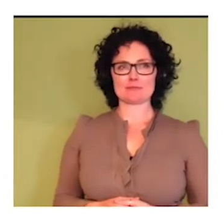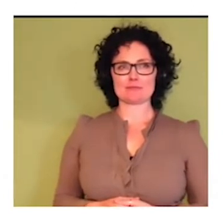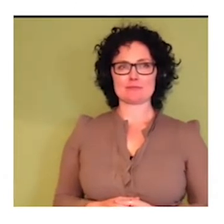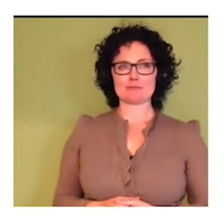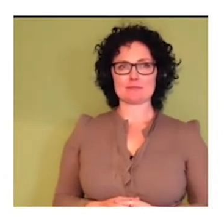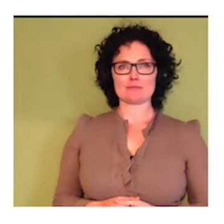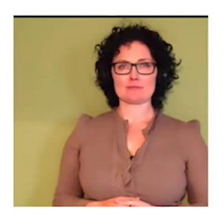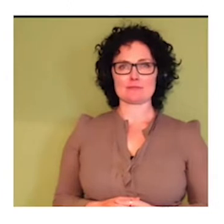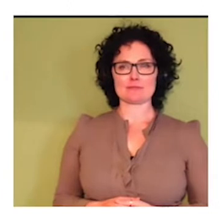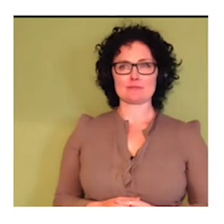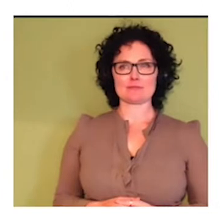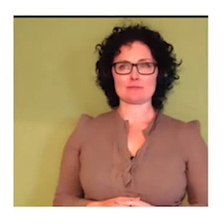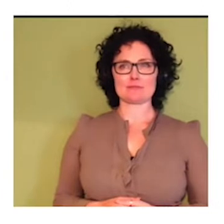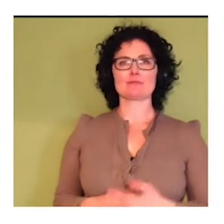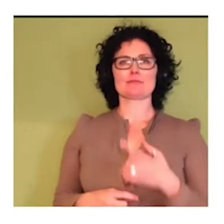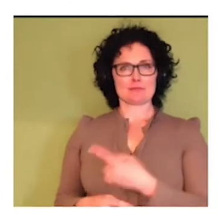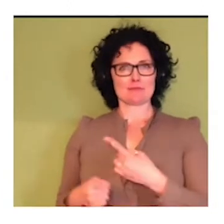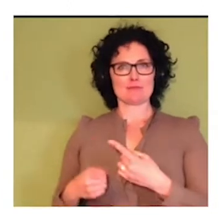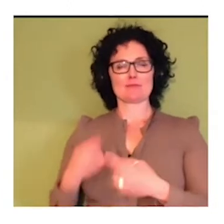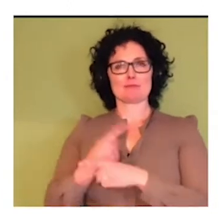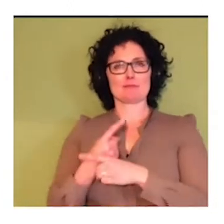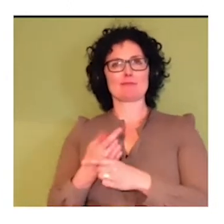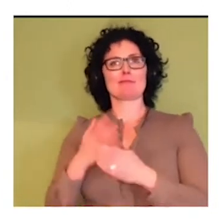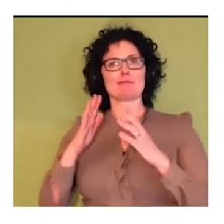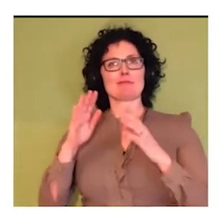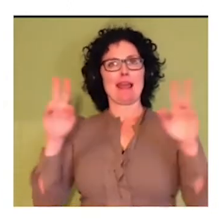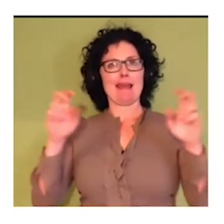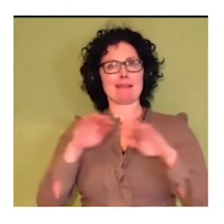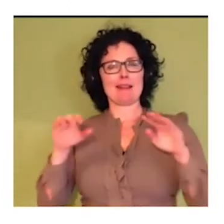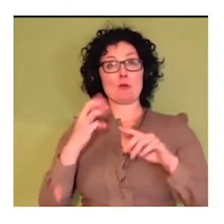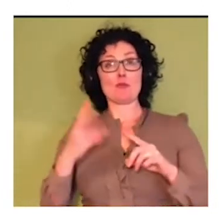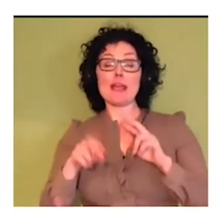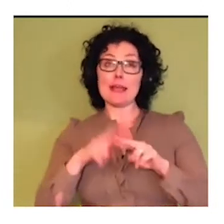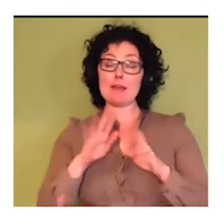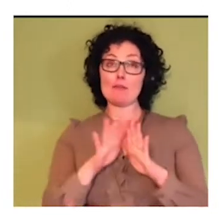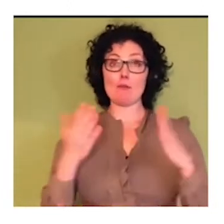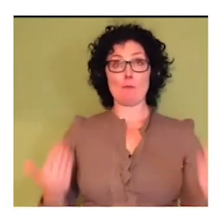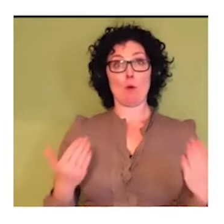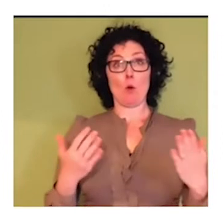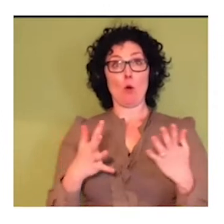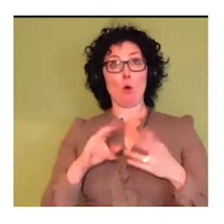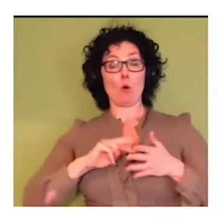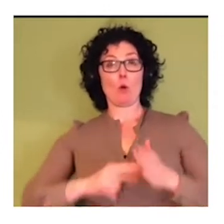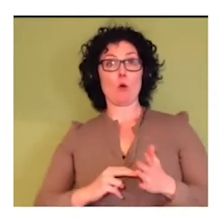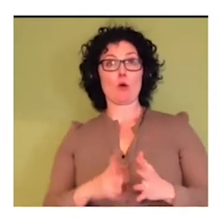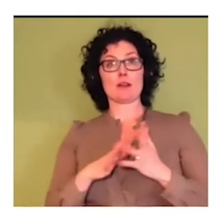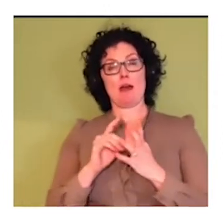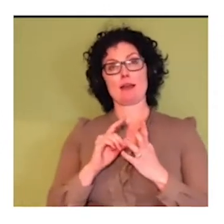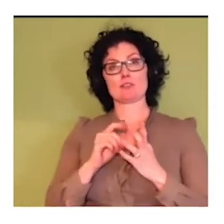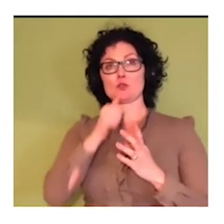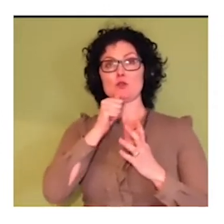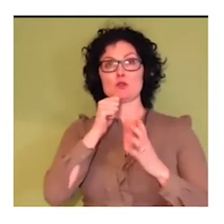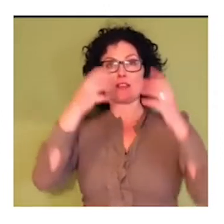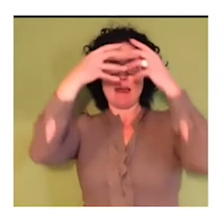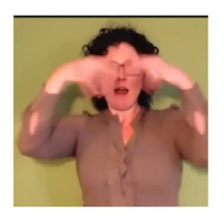00:4502:05, heading level 3. Now if the book is organized using hierarchical heading structures, this makes it